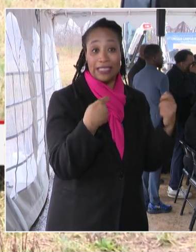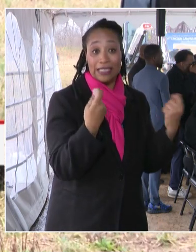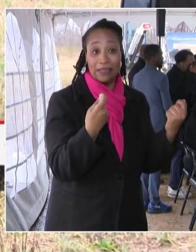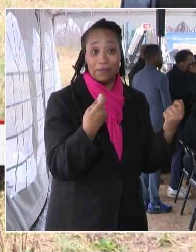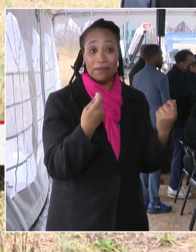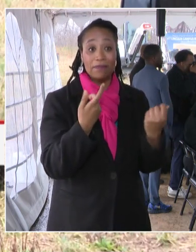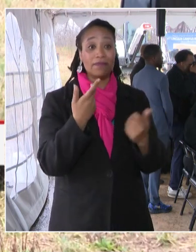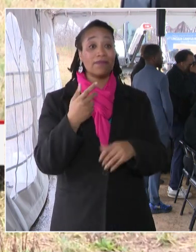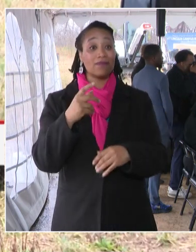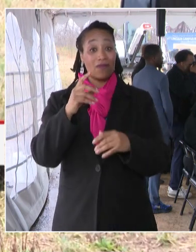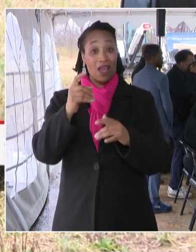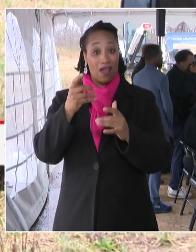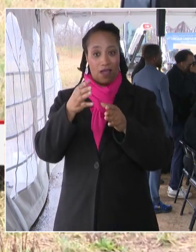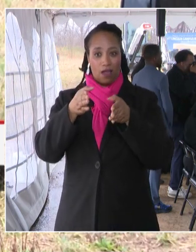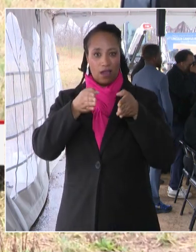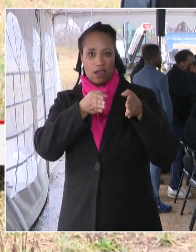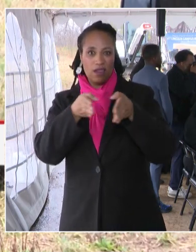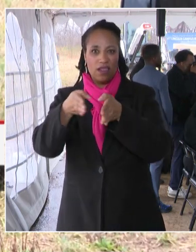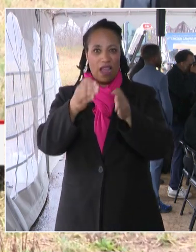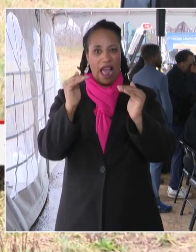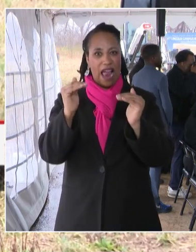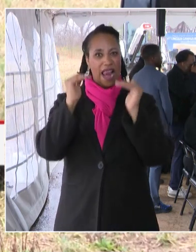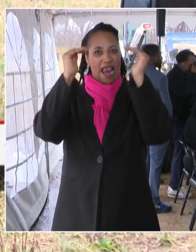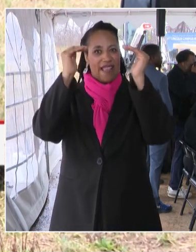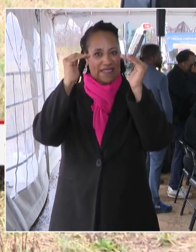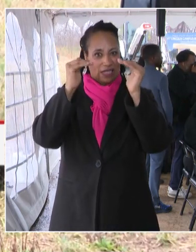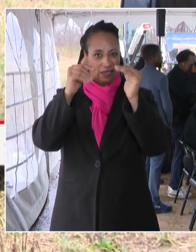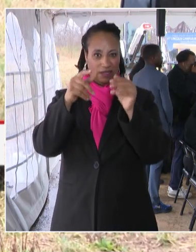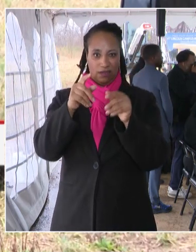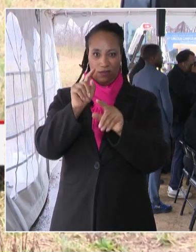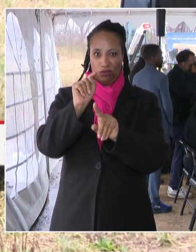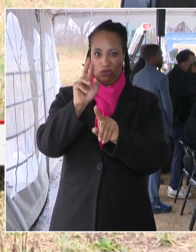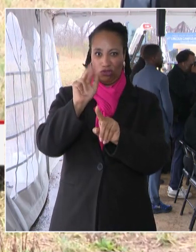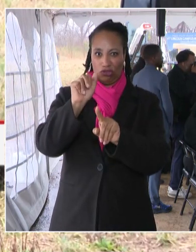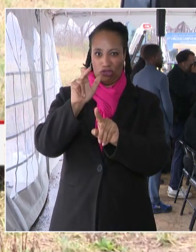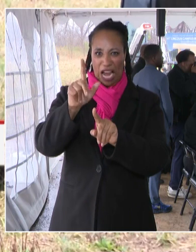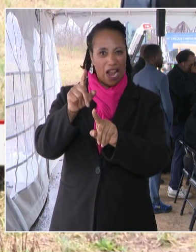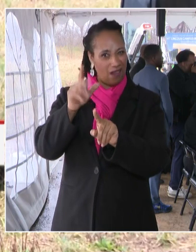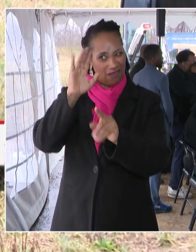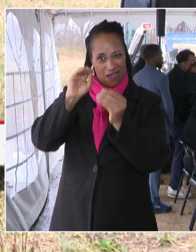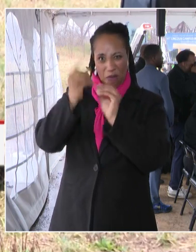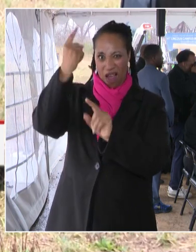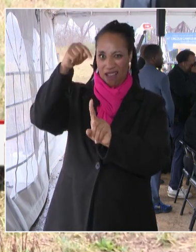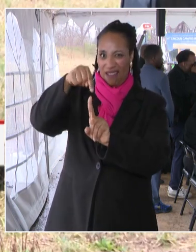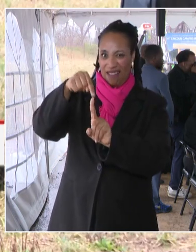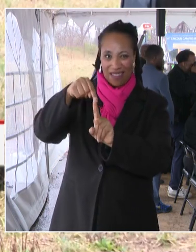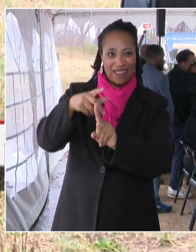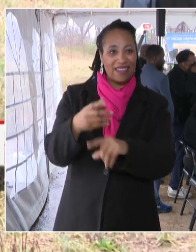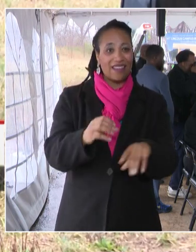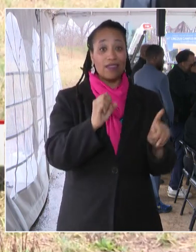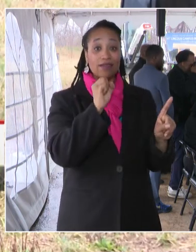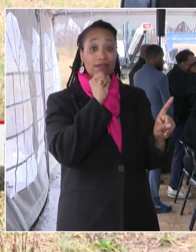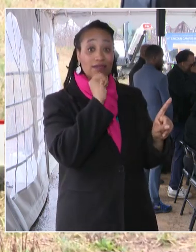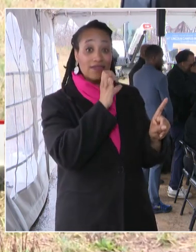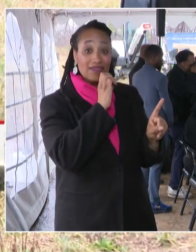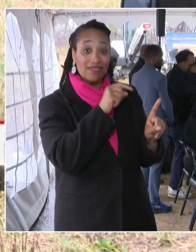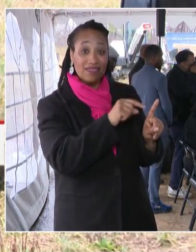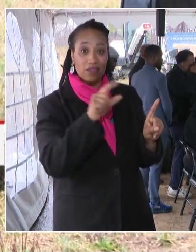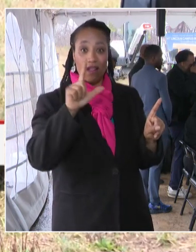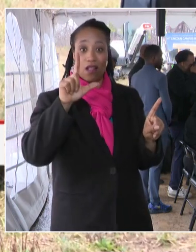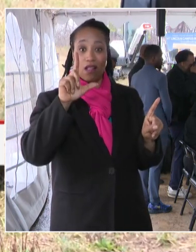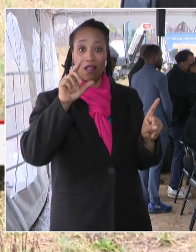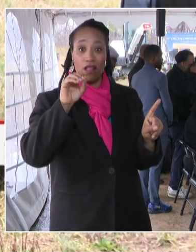racquetball courts, indoor fitness, senior lounge, multi-purpose rooms, and more. So I just want to thank